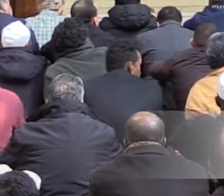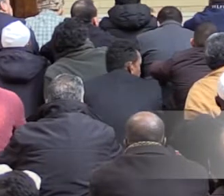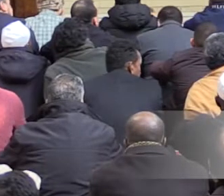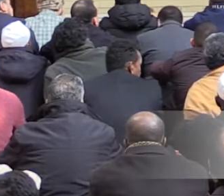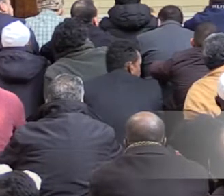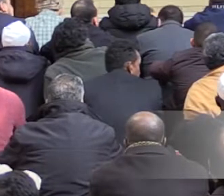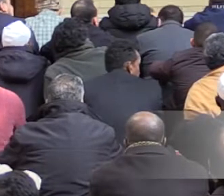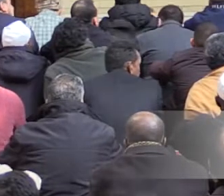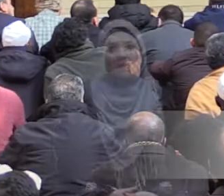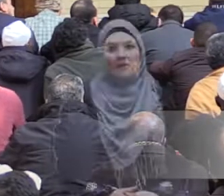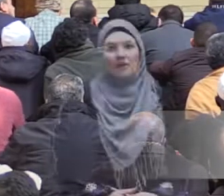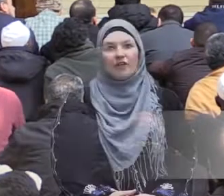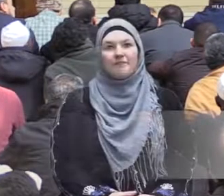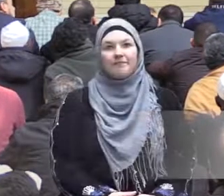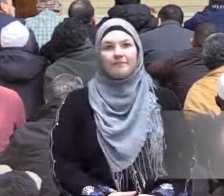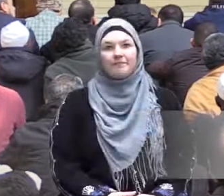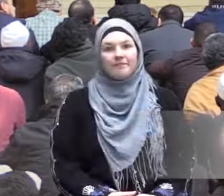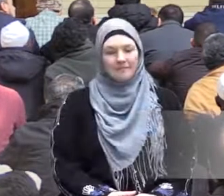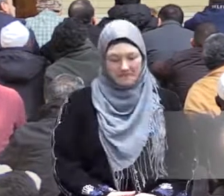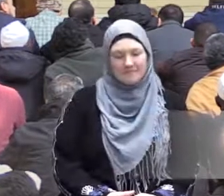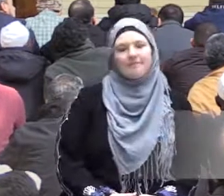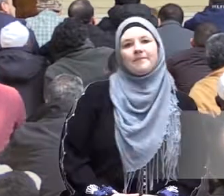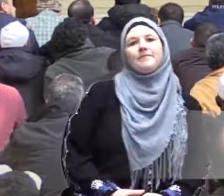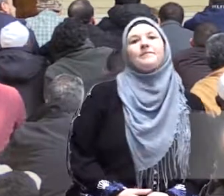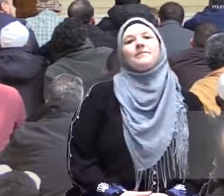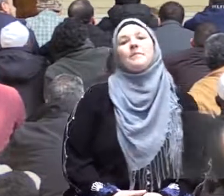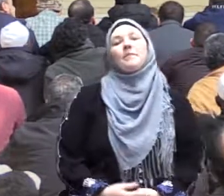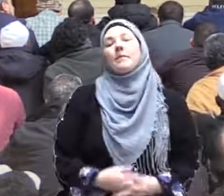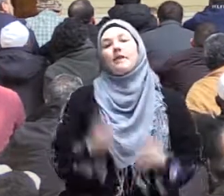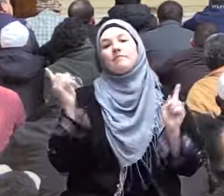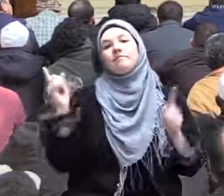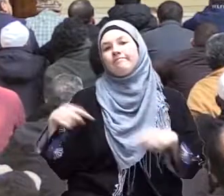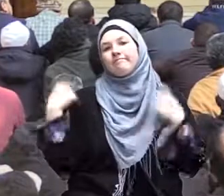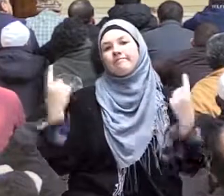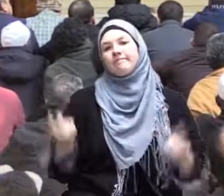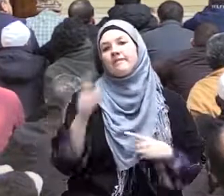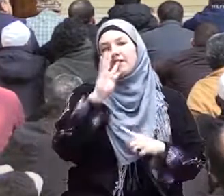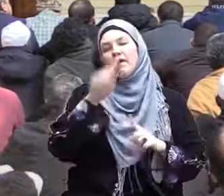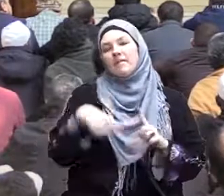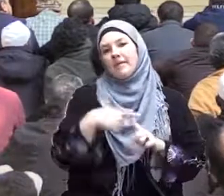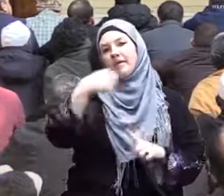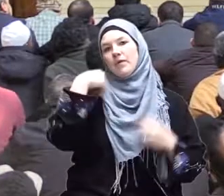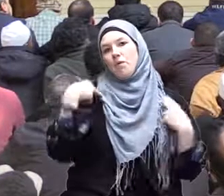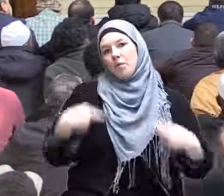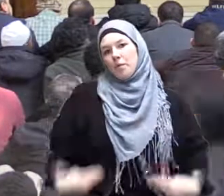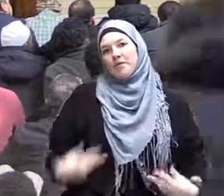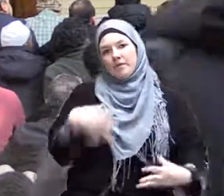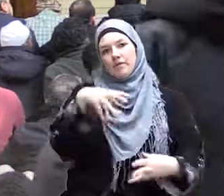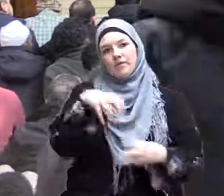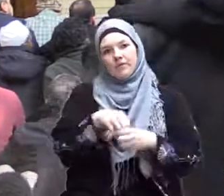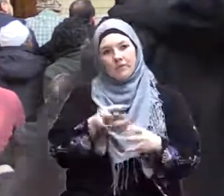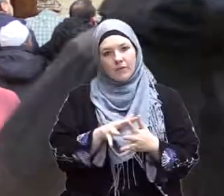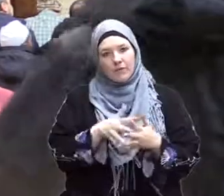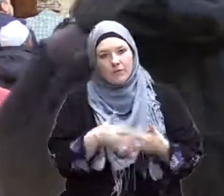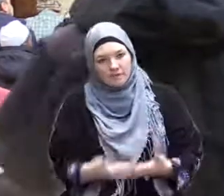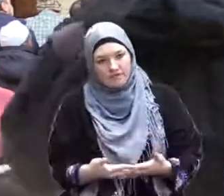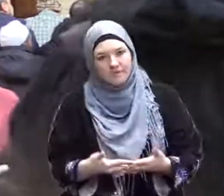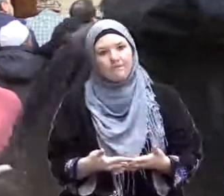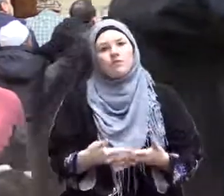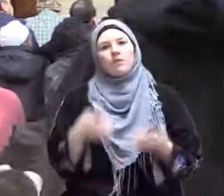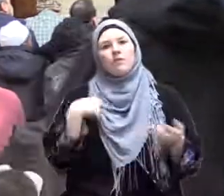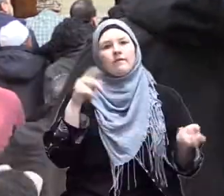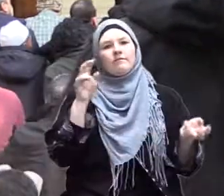man in the Quran. We covered this issue as much as we could, and